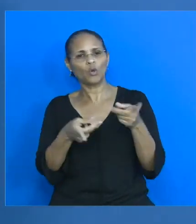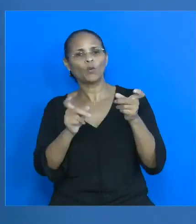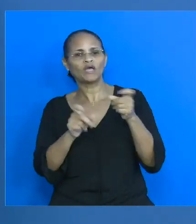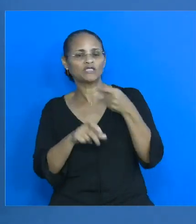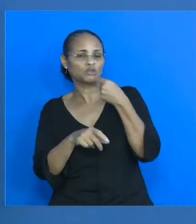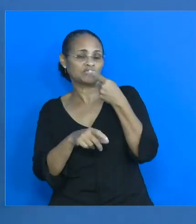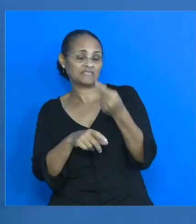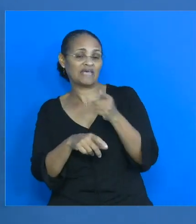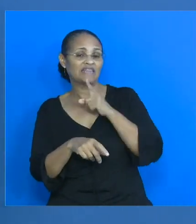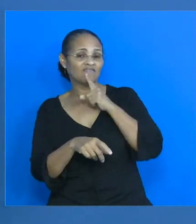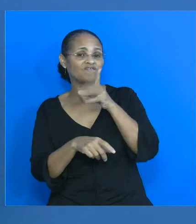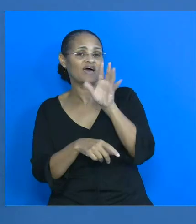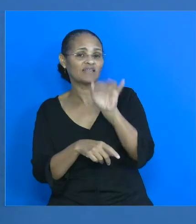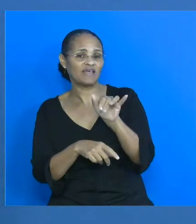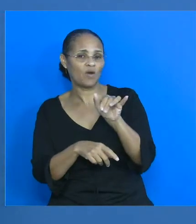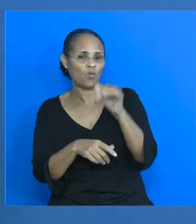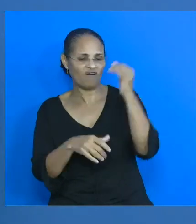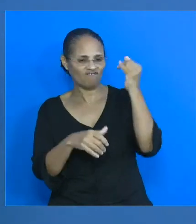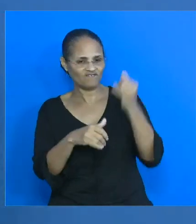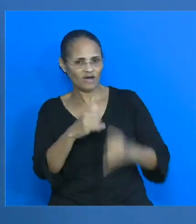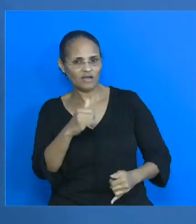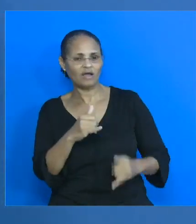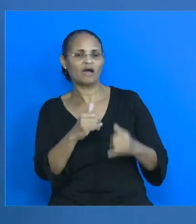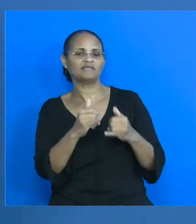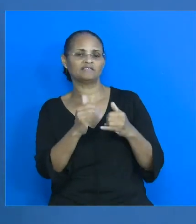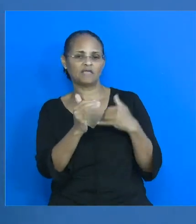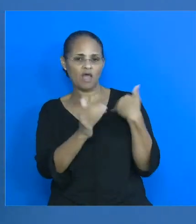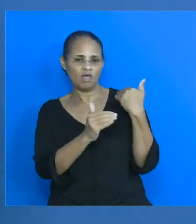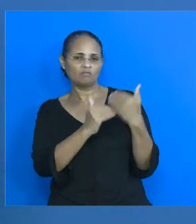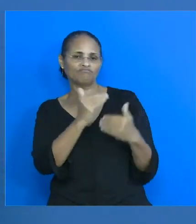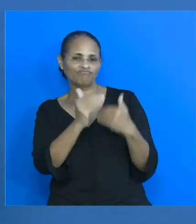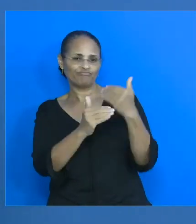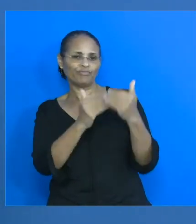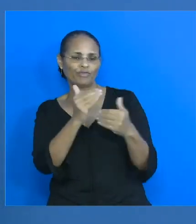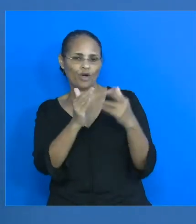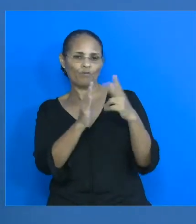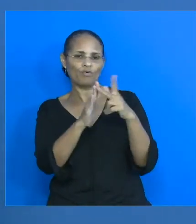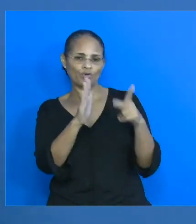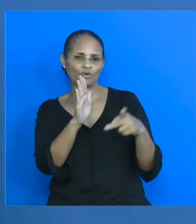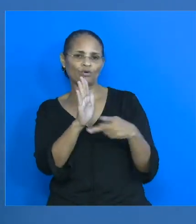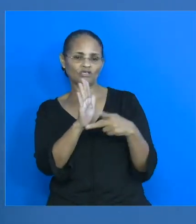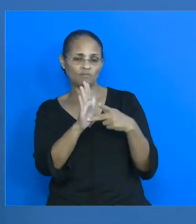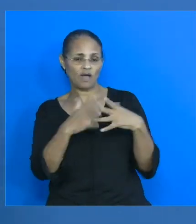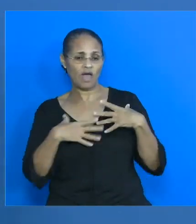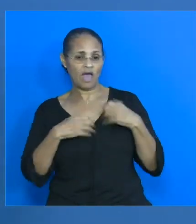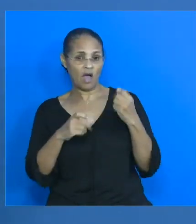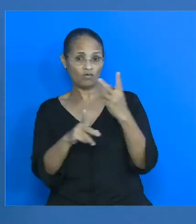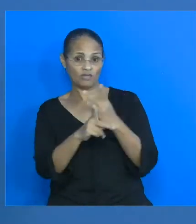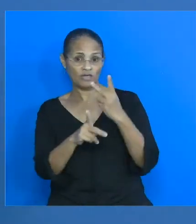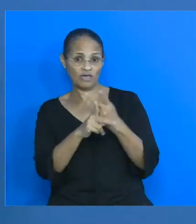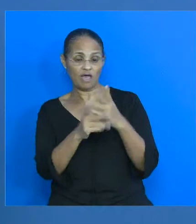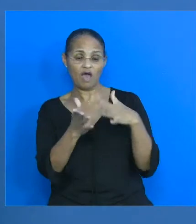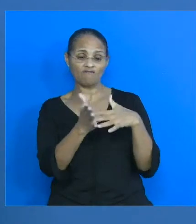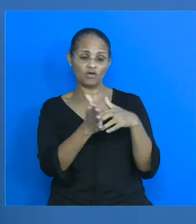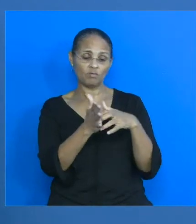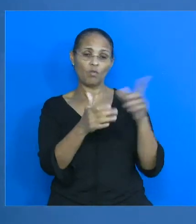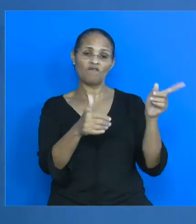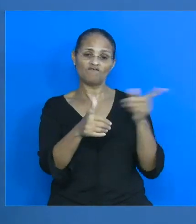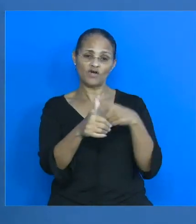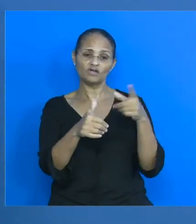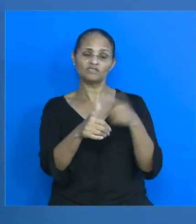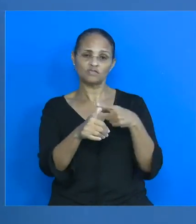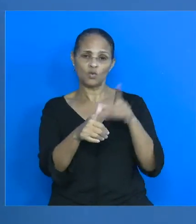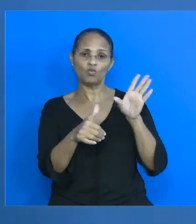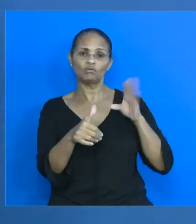reiterate the fact that we are finalizing the protocols, but it is likely that healthcare workers and the vulnerable will be the first recipients